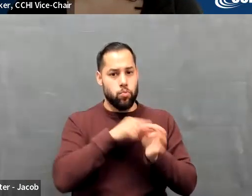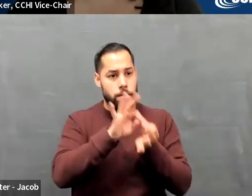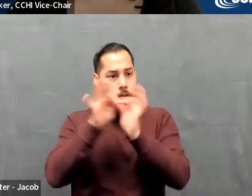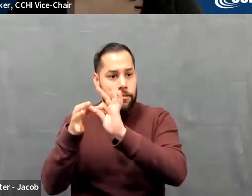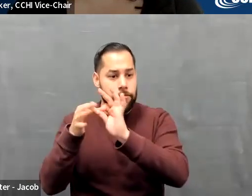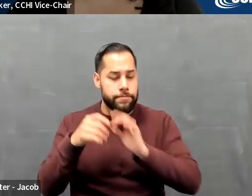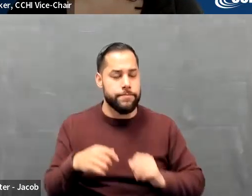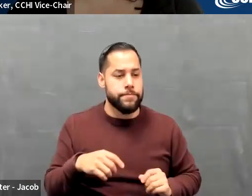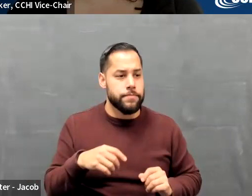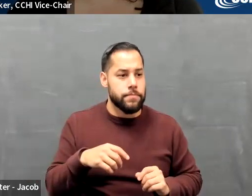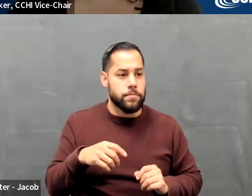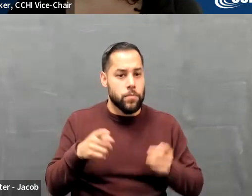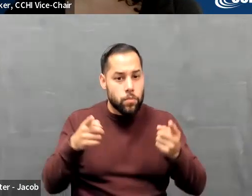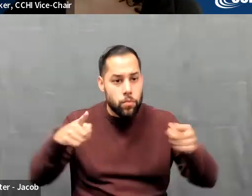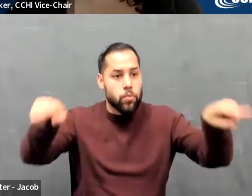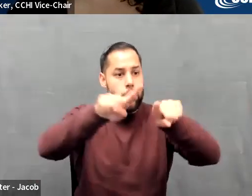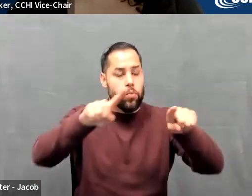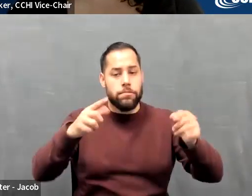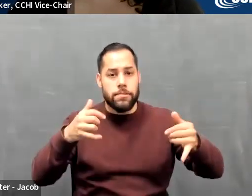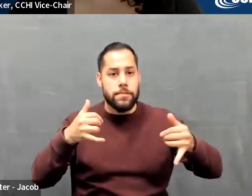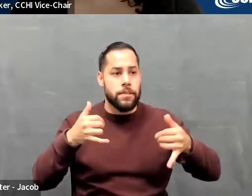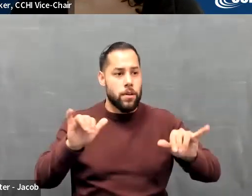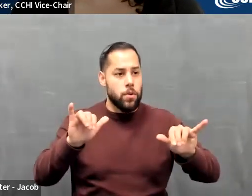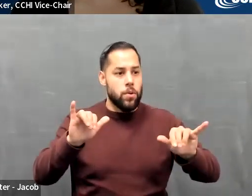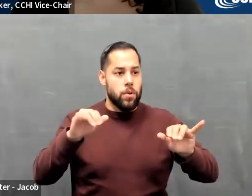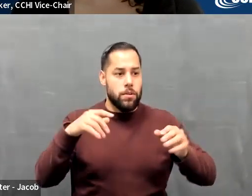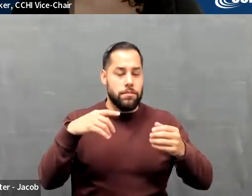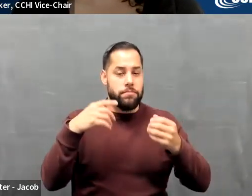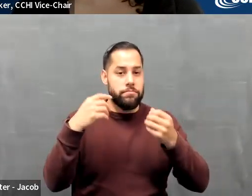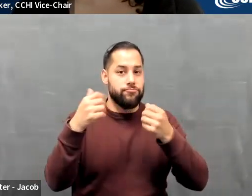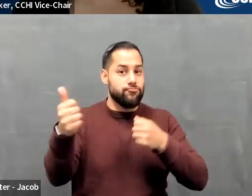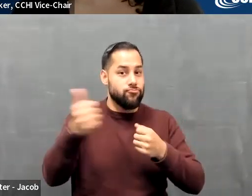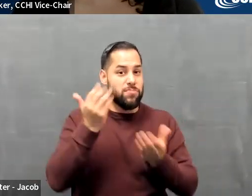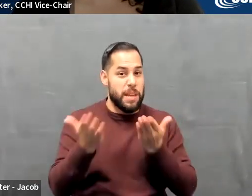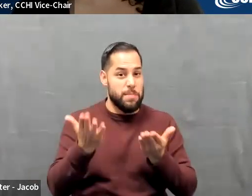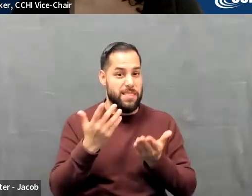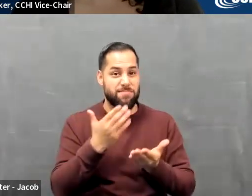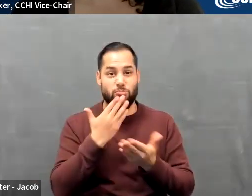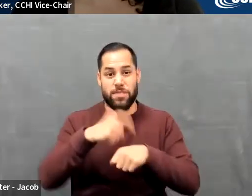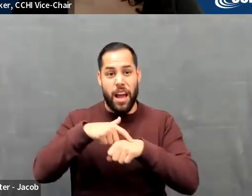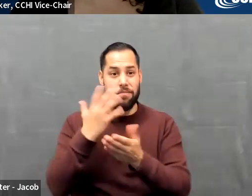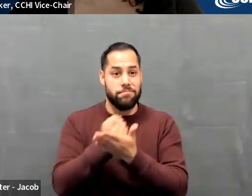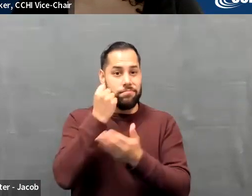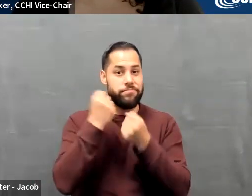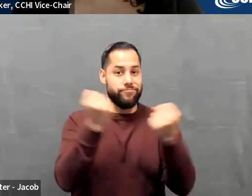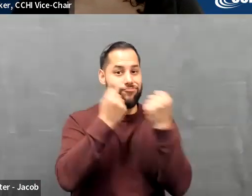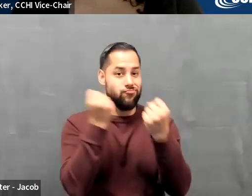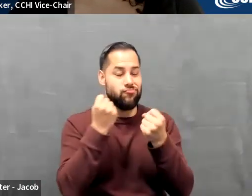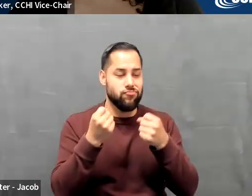So for those of you who are still commuting, maybe your commute time is a good time to practice some of these